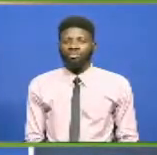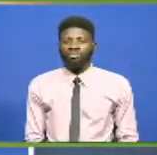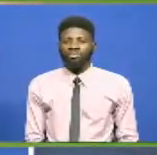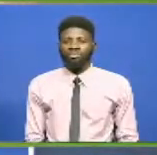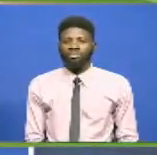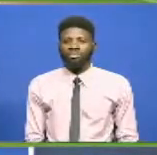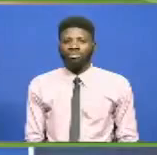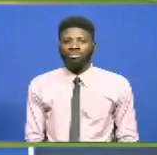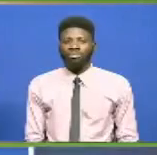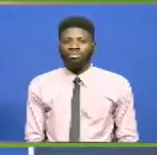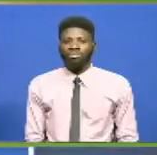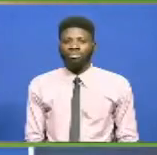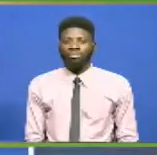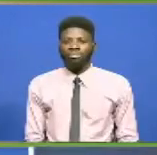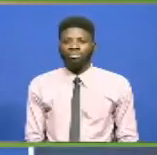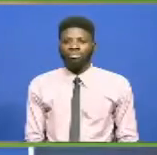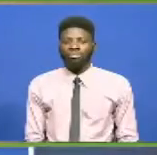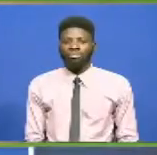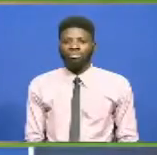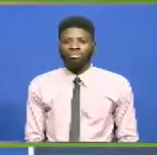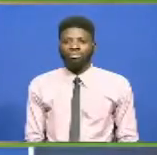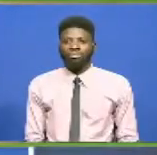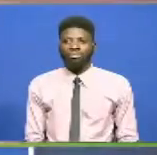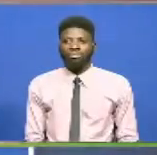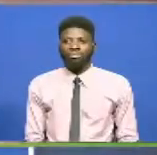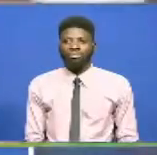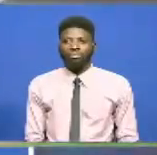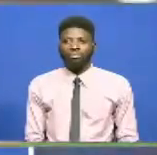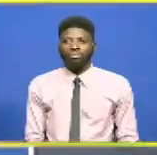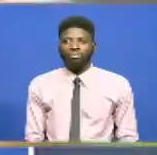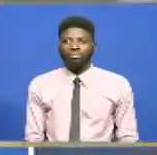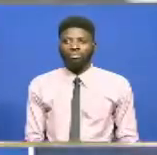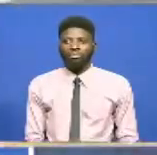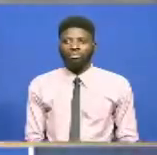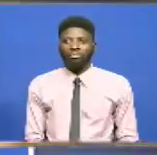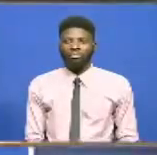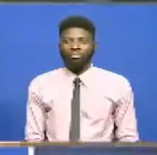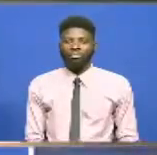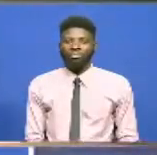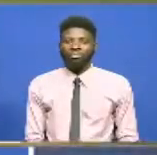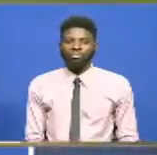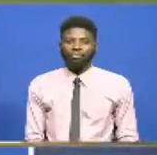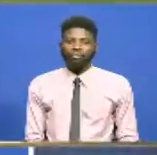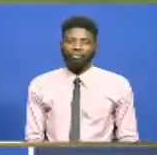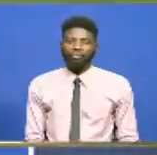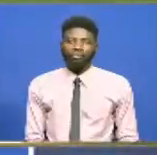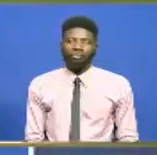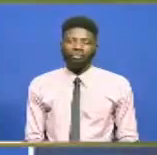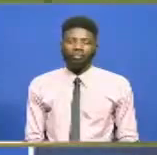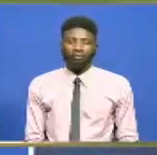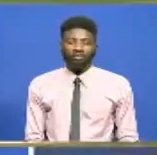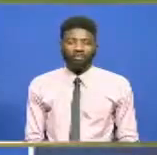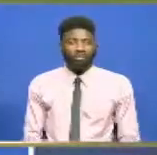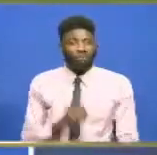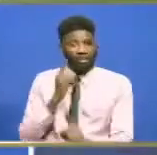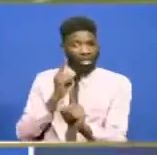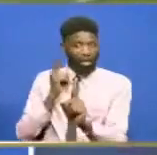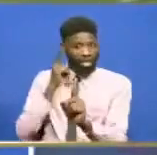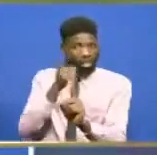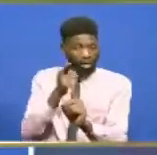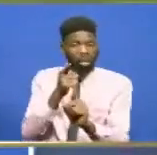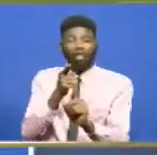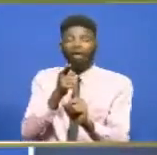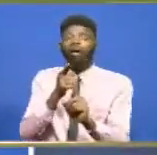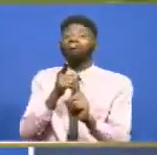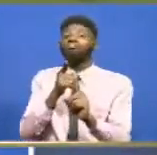ball back? It's in the back of the net. Kenya have scored. They found the back of the net. This is remarkable. In an effort to have a hitch-free success during